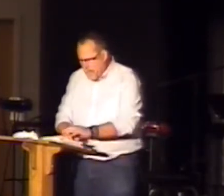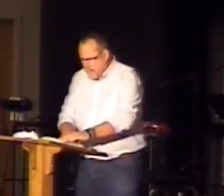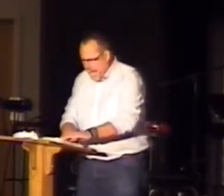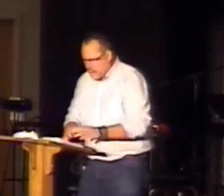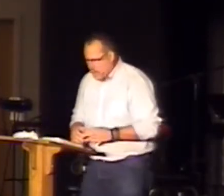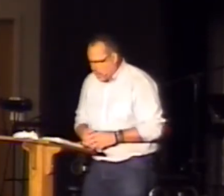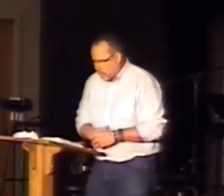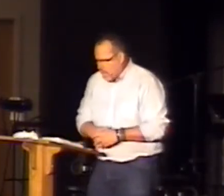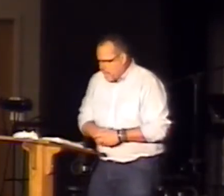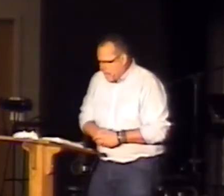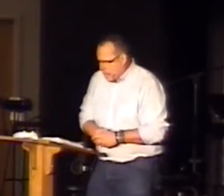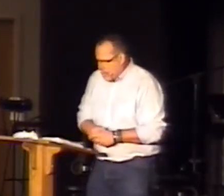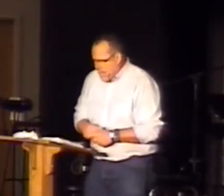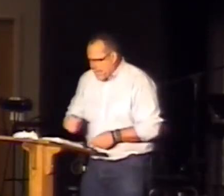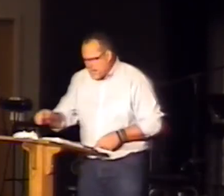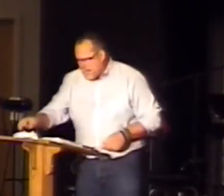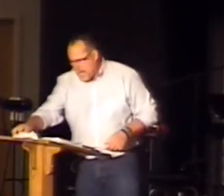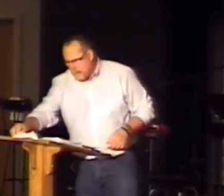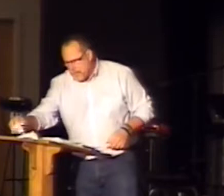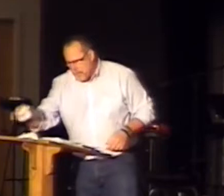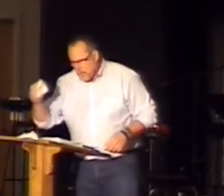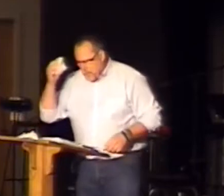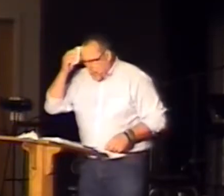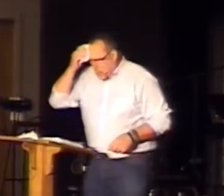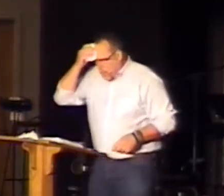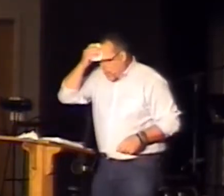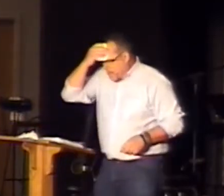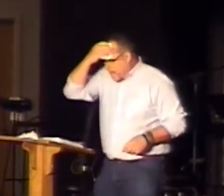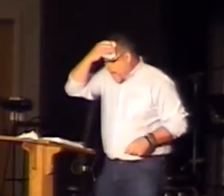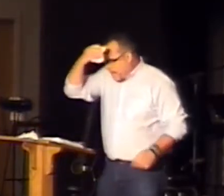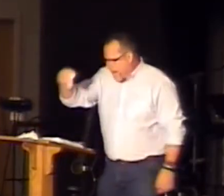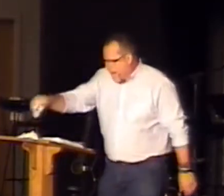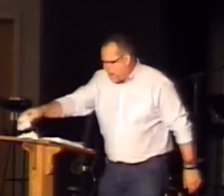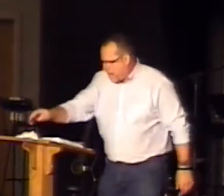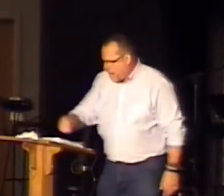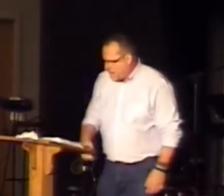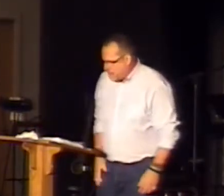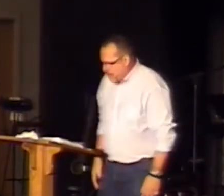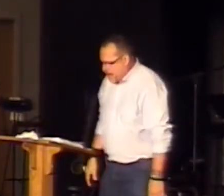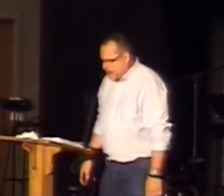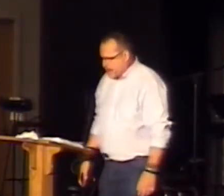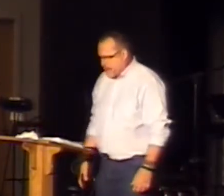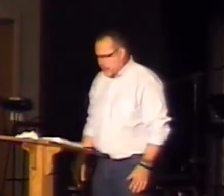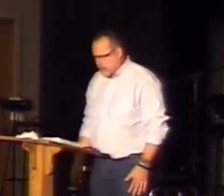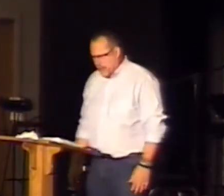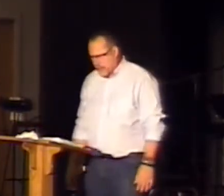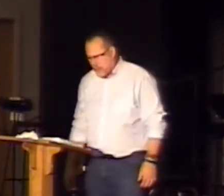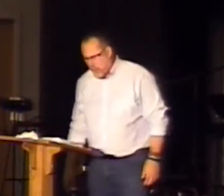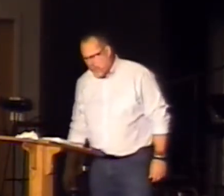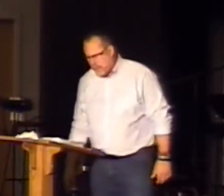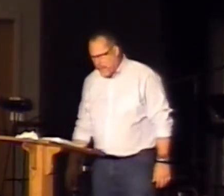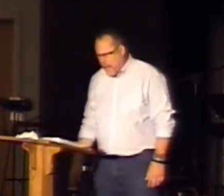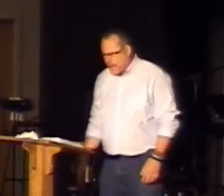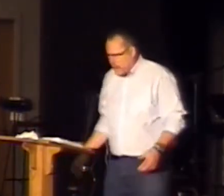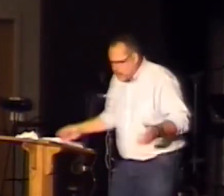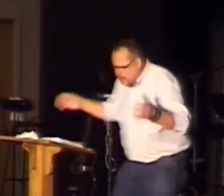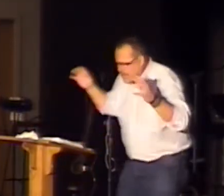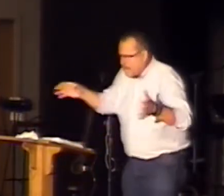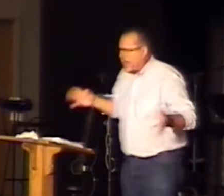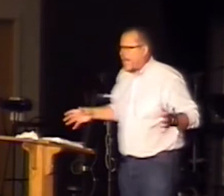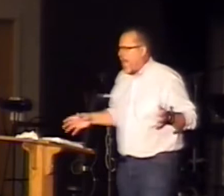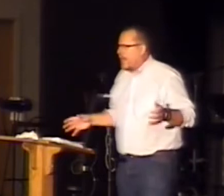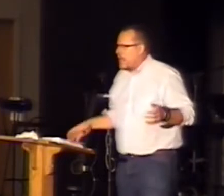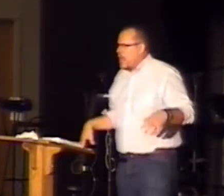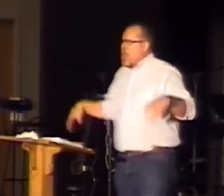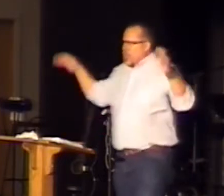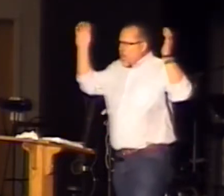of his household, by which he condemned the world and became heir of the righteousness which is according to faith." Now I want you to think